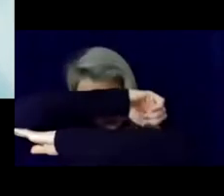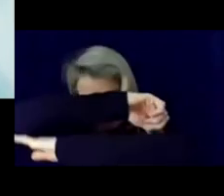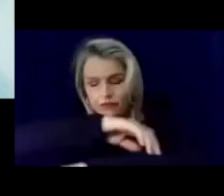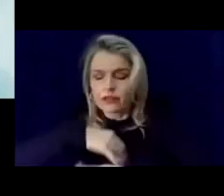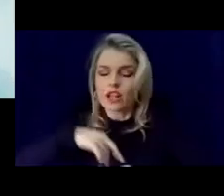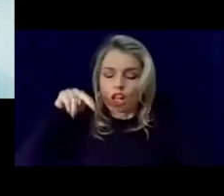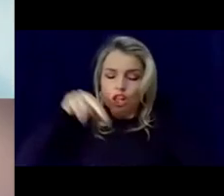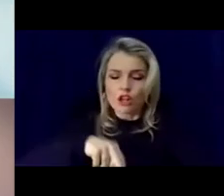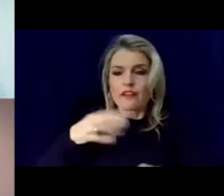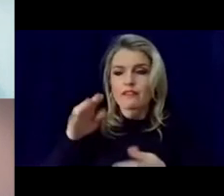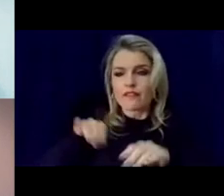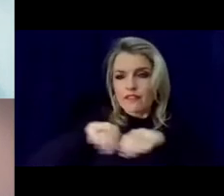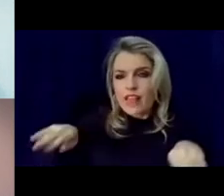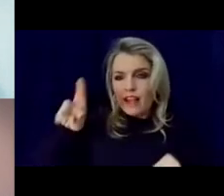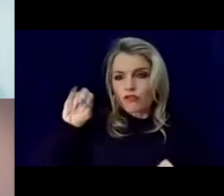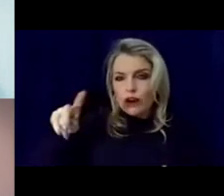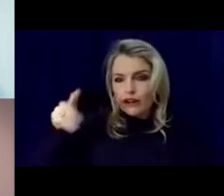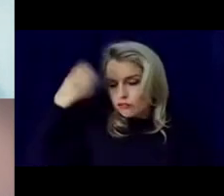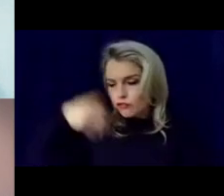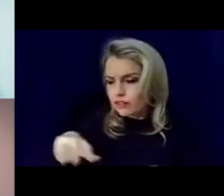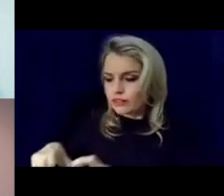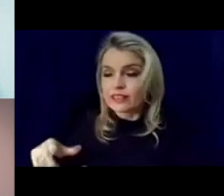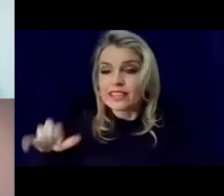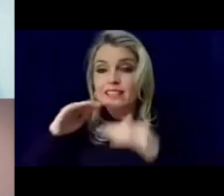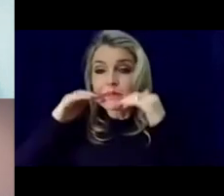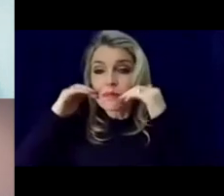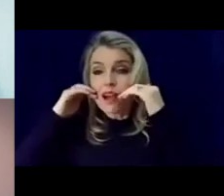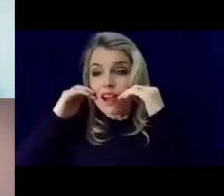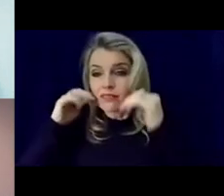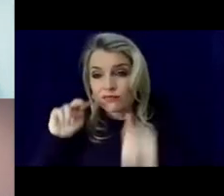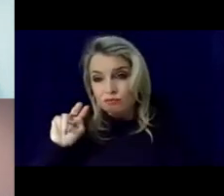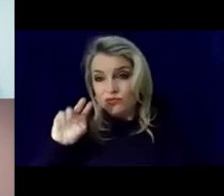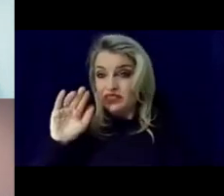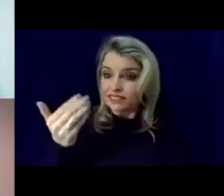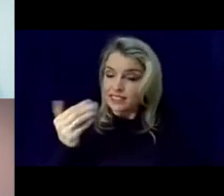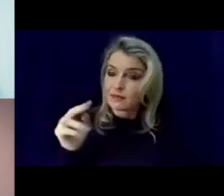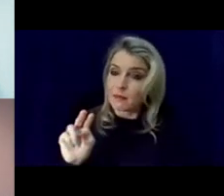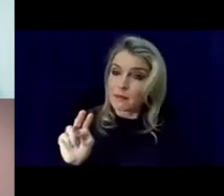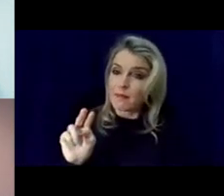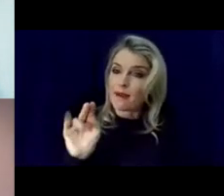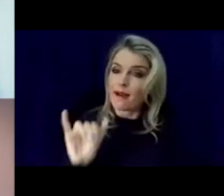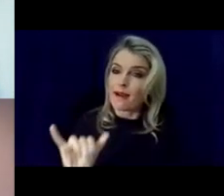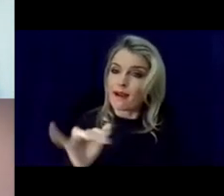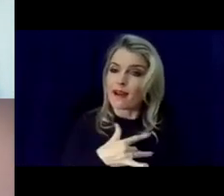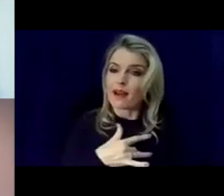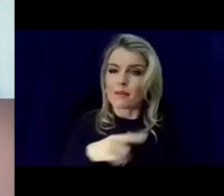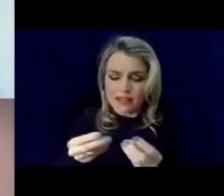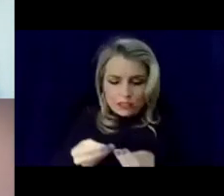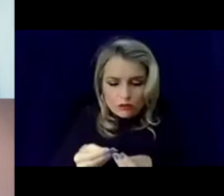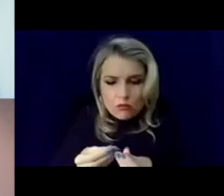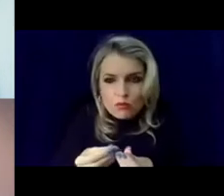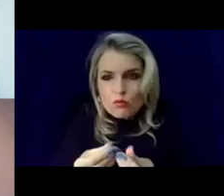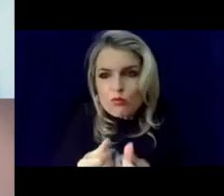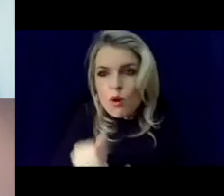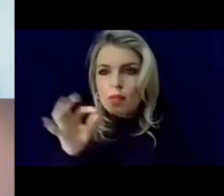record laying on the surface in front of him. The smile on his face might read as nostalgia, except he's rolling a blunt on the